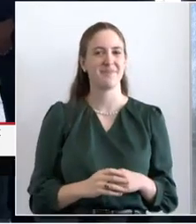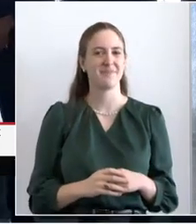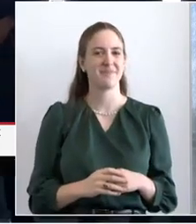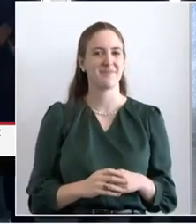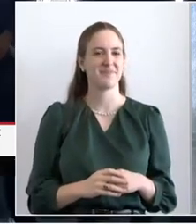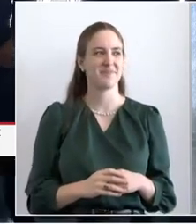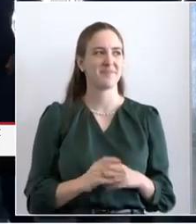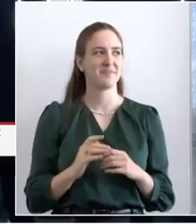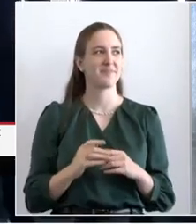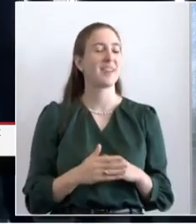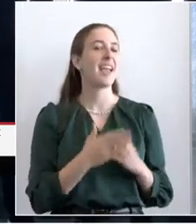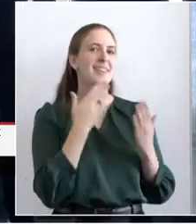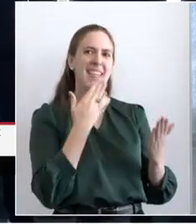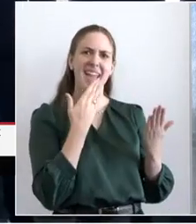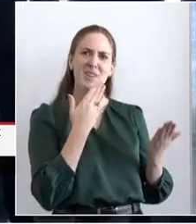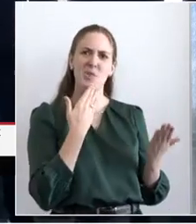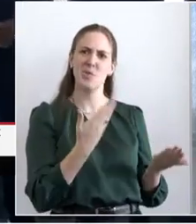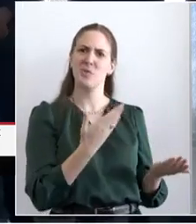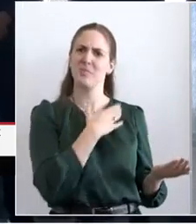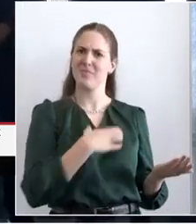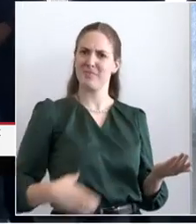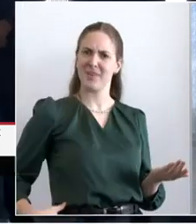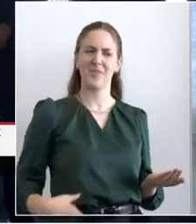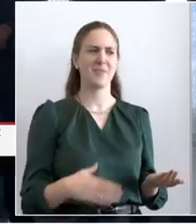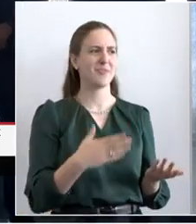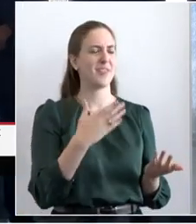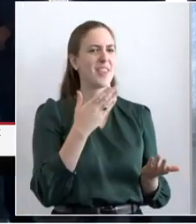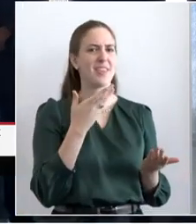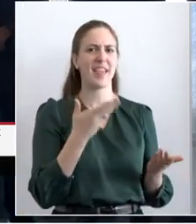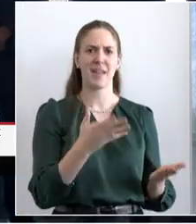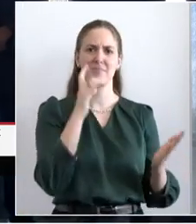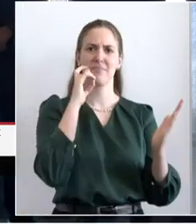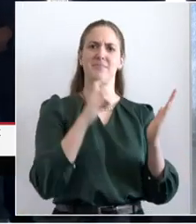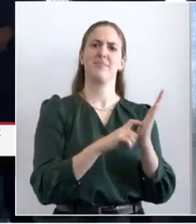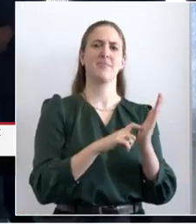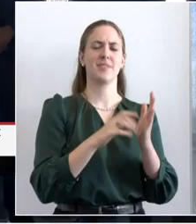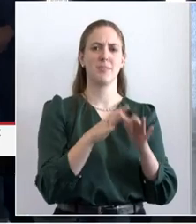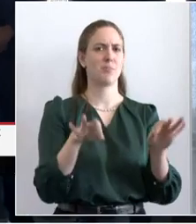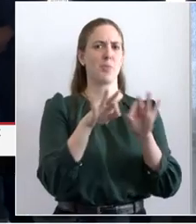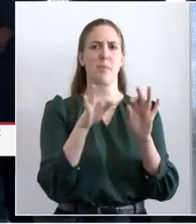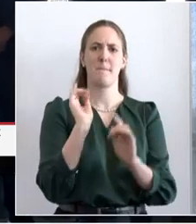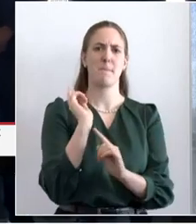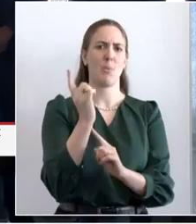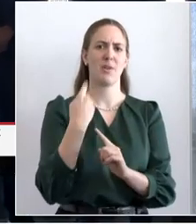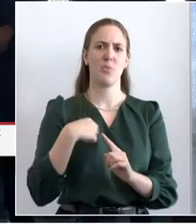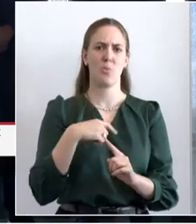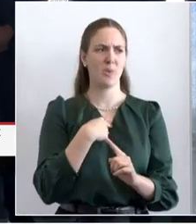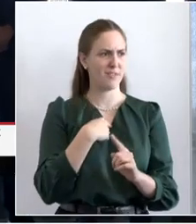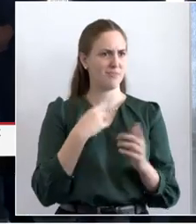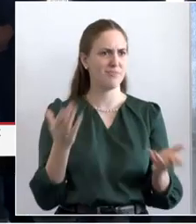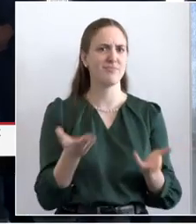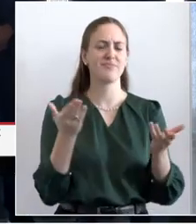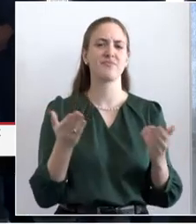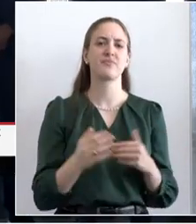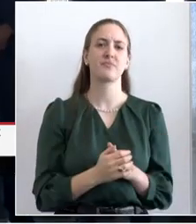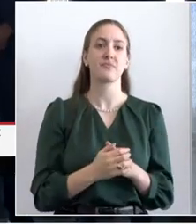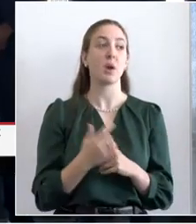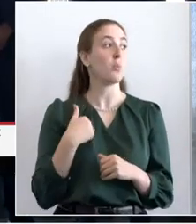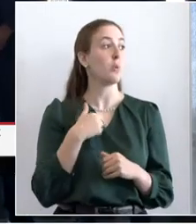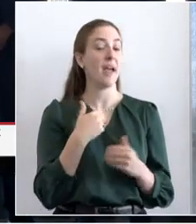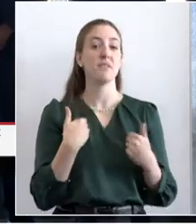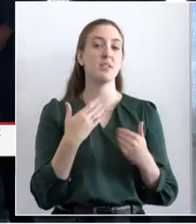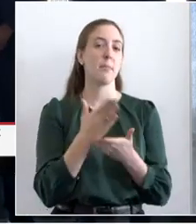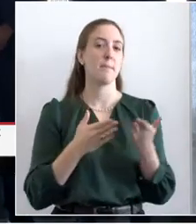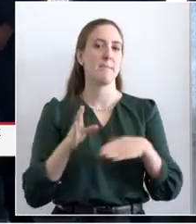Thank you so much, Ms. Mayor, for that acknowledgement for the milestone that we've reached. We have some of our businesses up here,